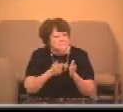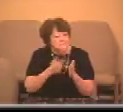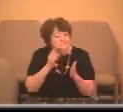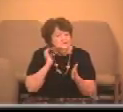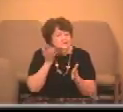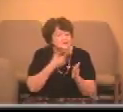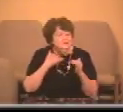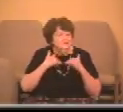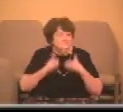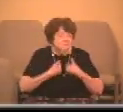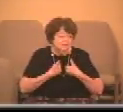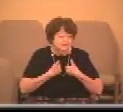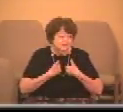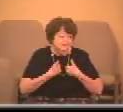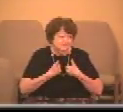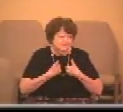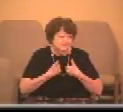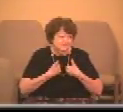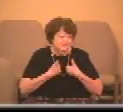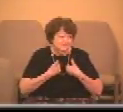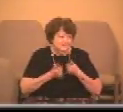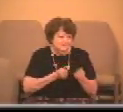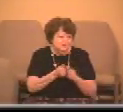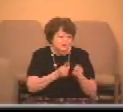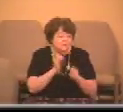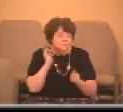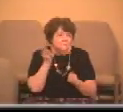our weariness gets the best of us.